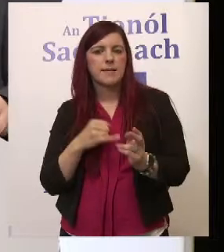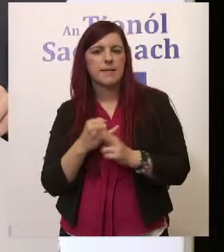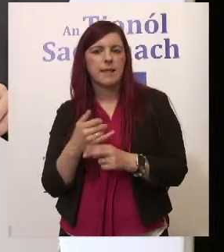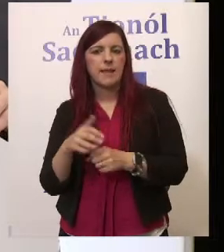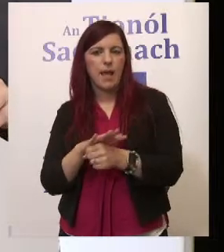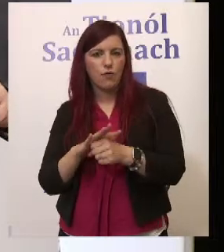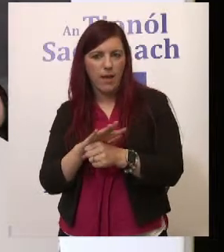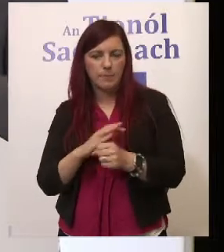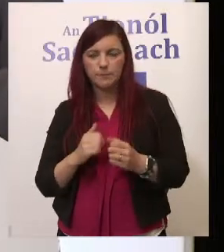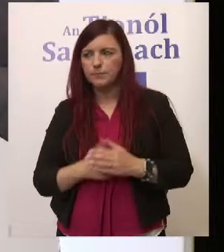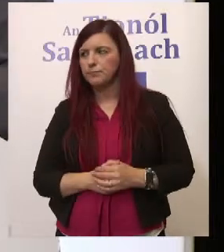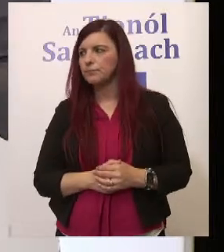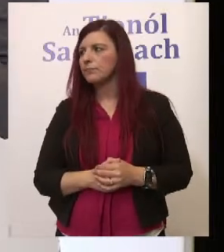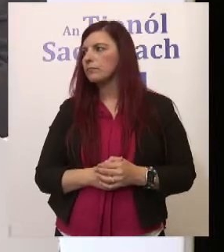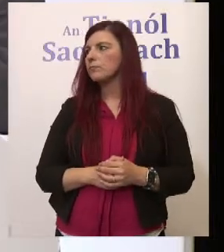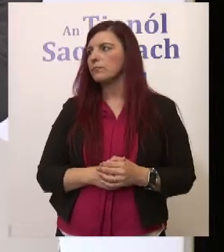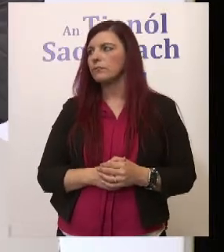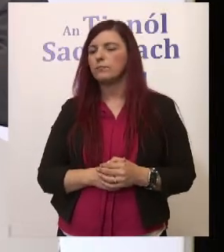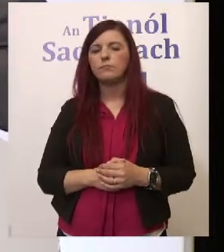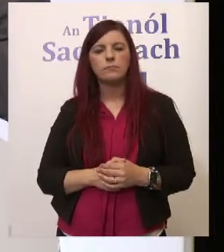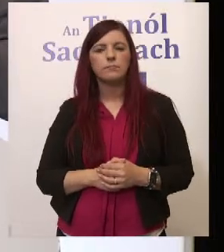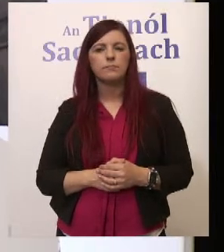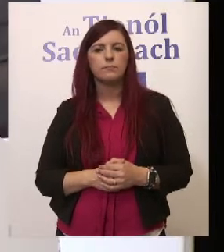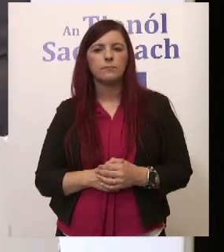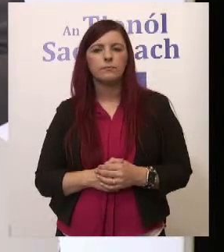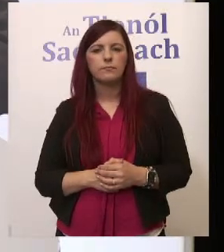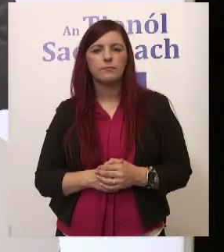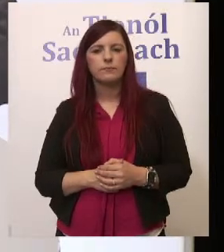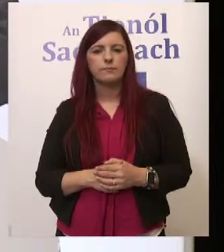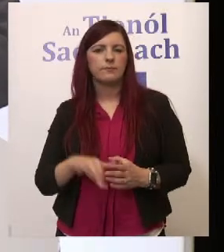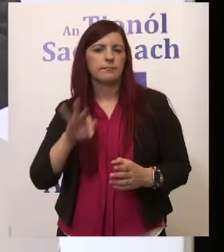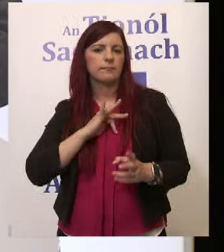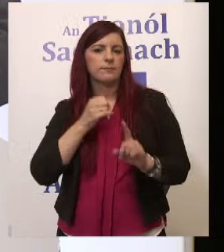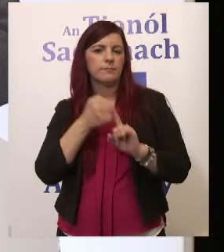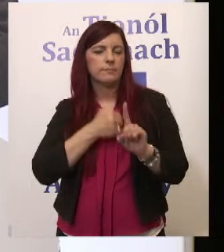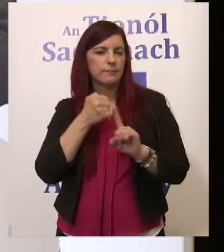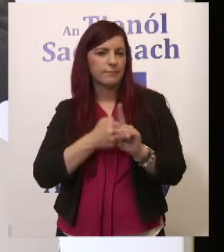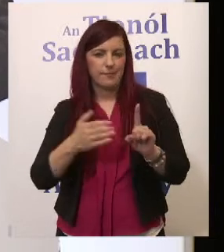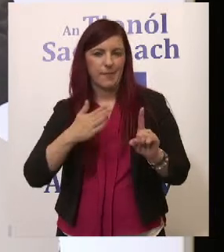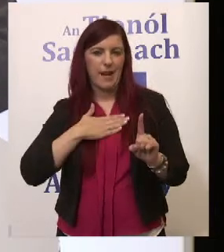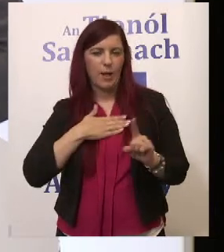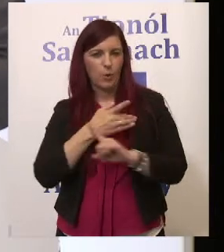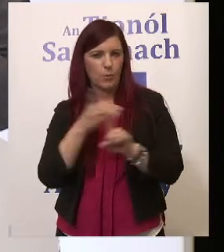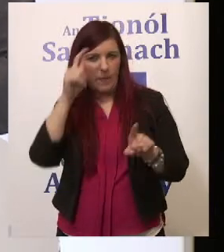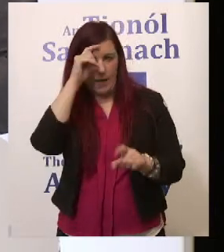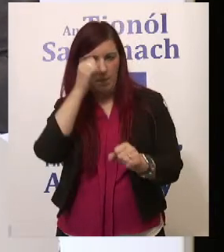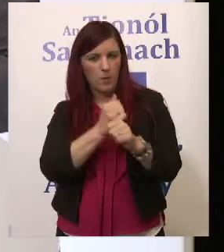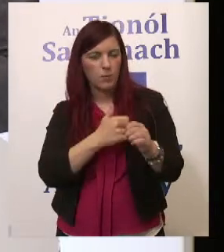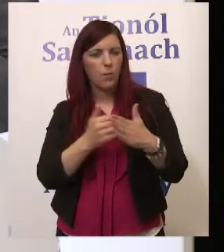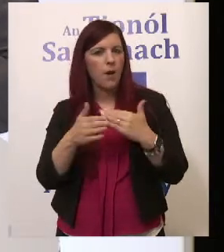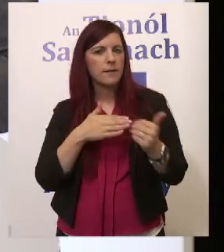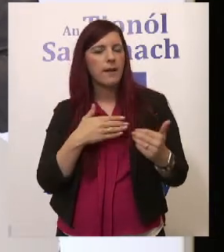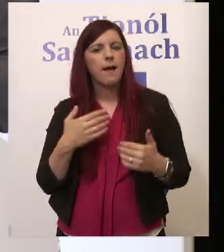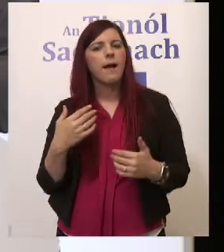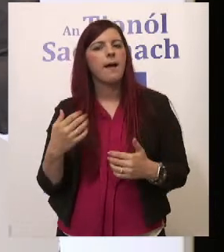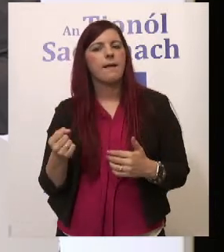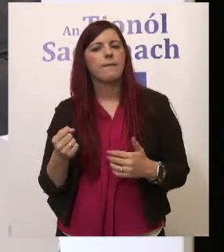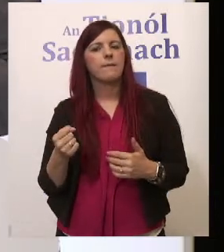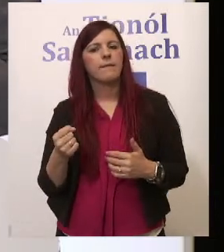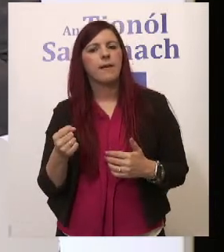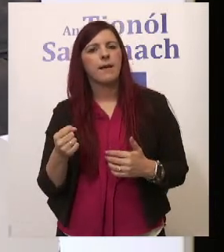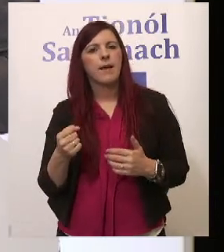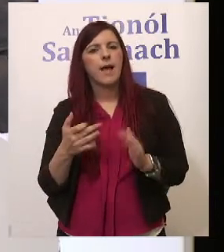ground. If there is one particular, as a lobbyist, it's one thing that I'd like you to think about. It's that there's an